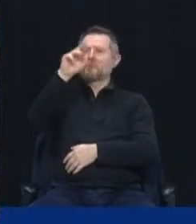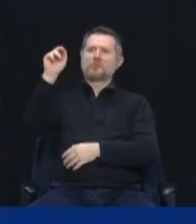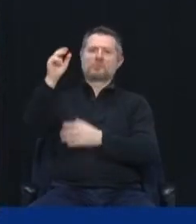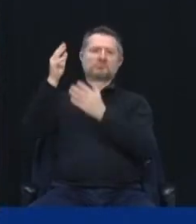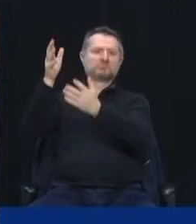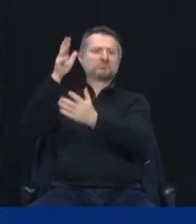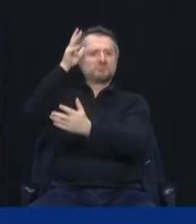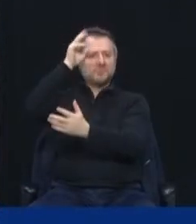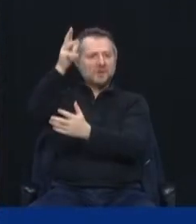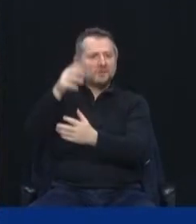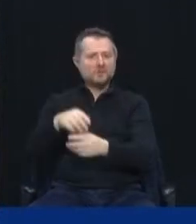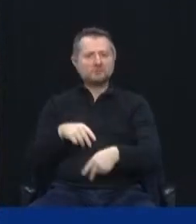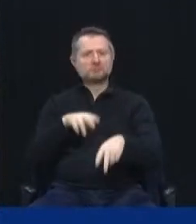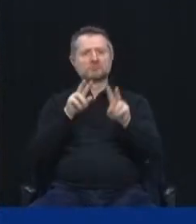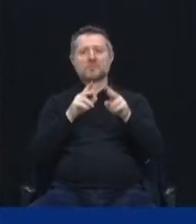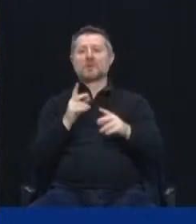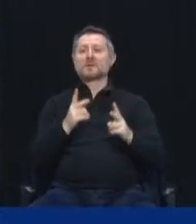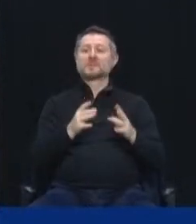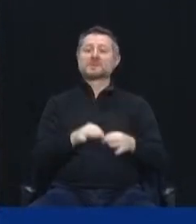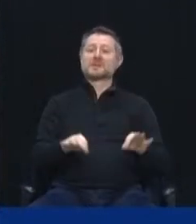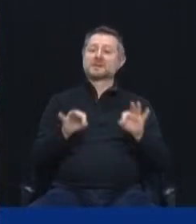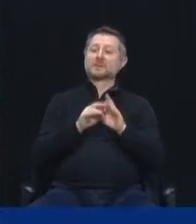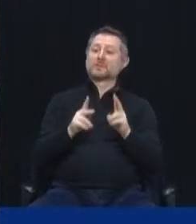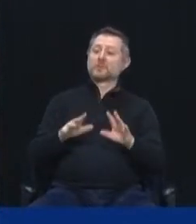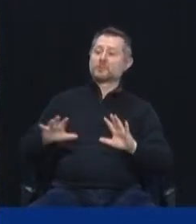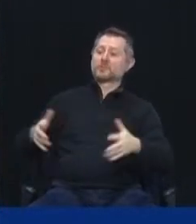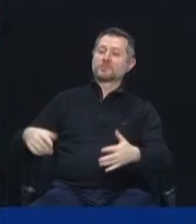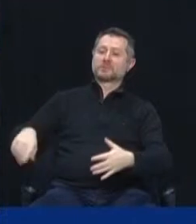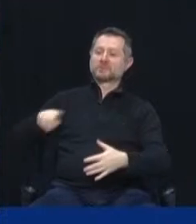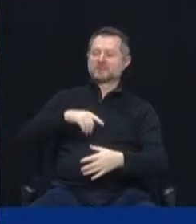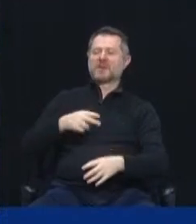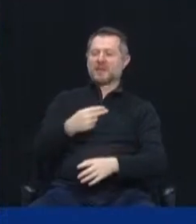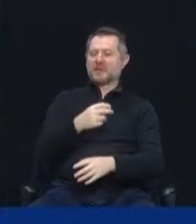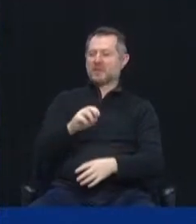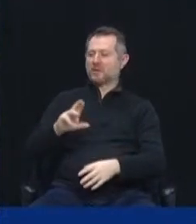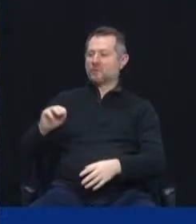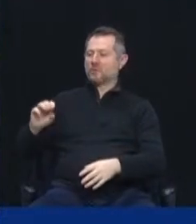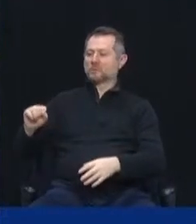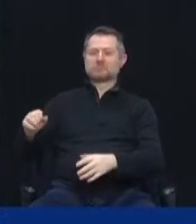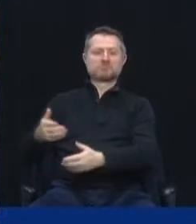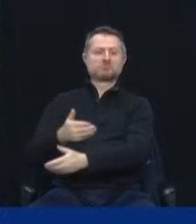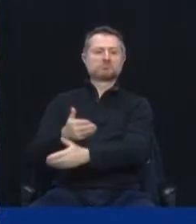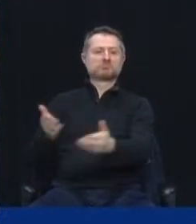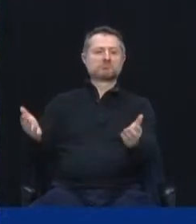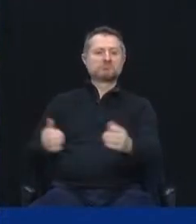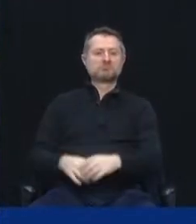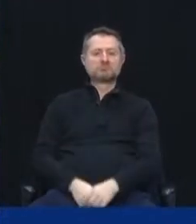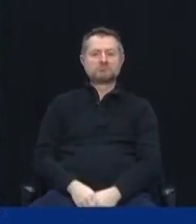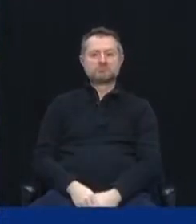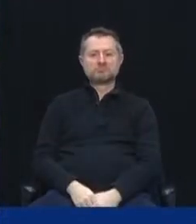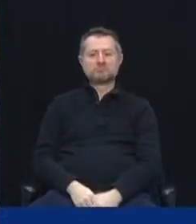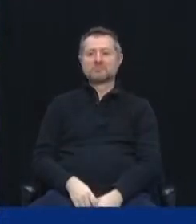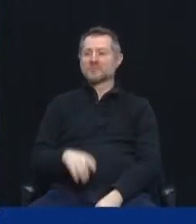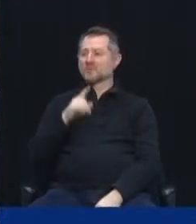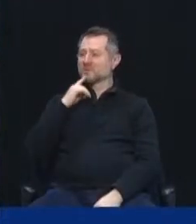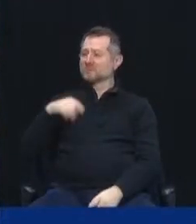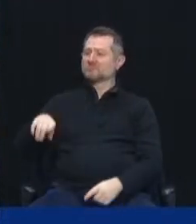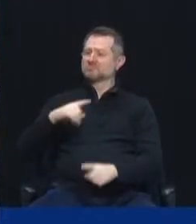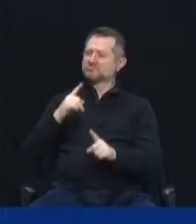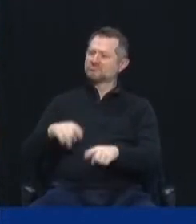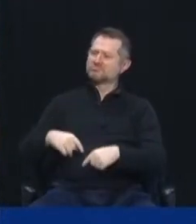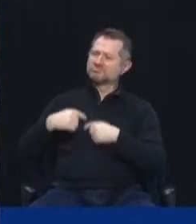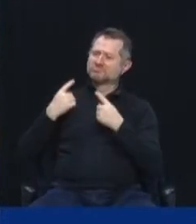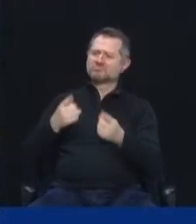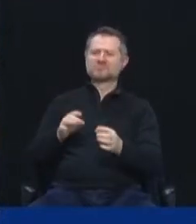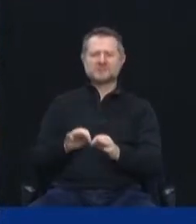The essential workers are heroes. And the truth is they were essential every day. They're the hard-working women